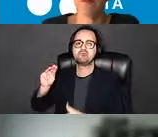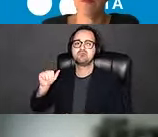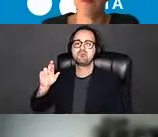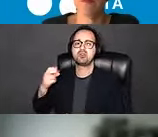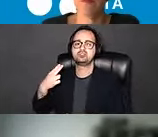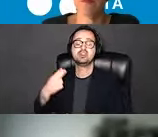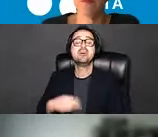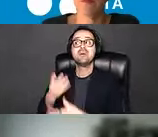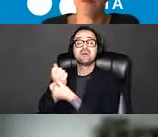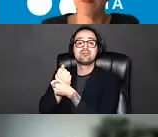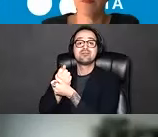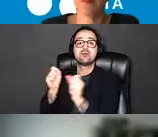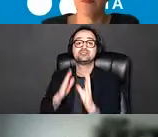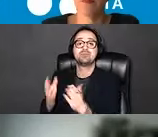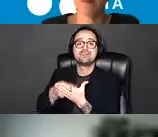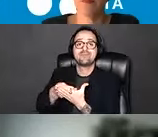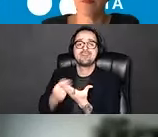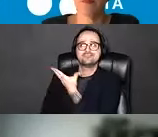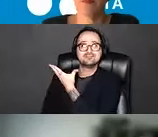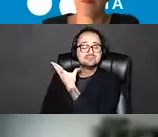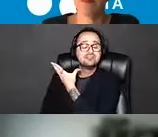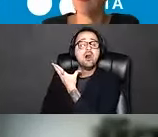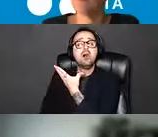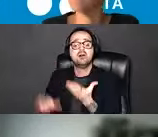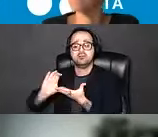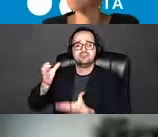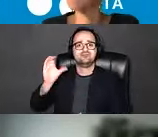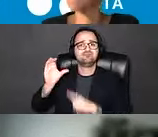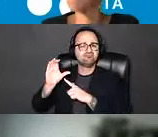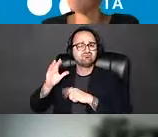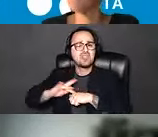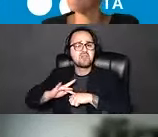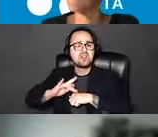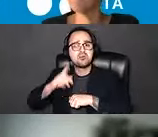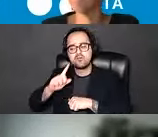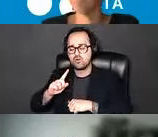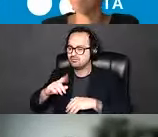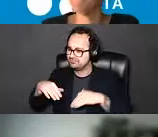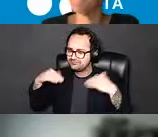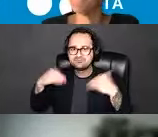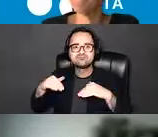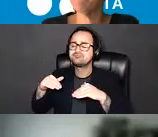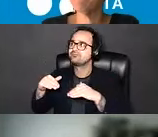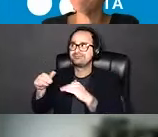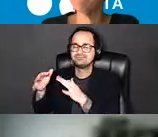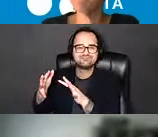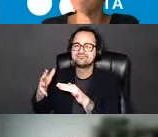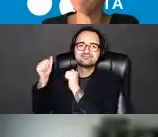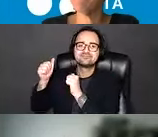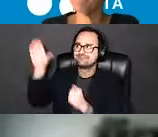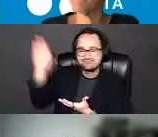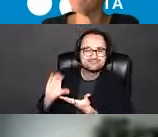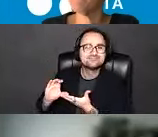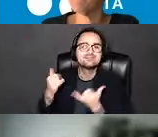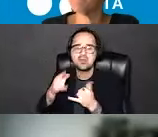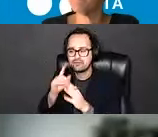is what is available to get access the most quickly now to address